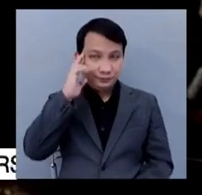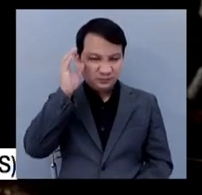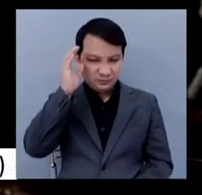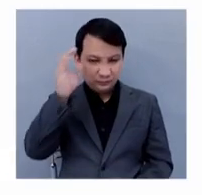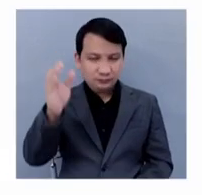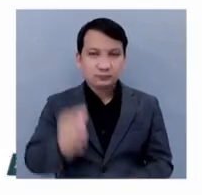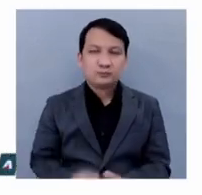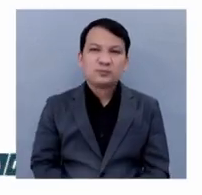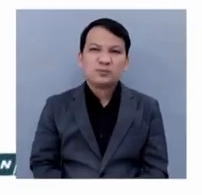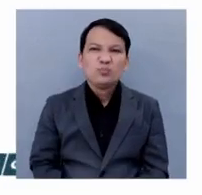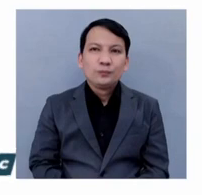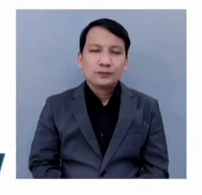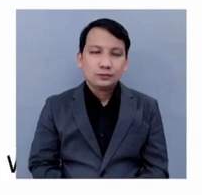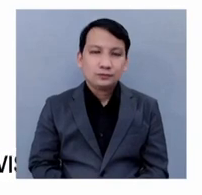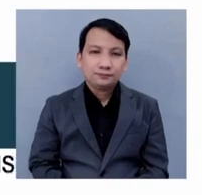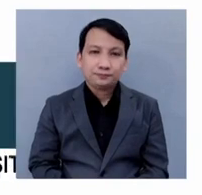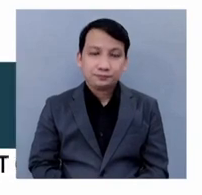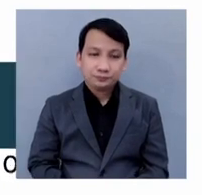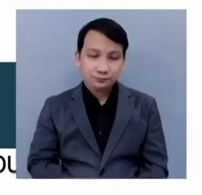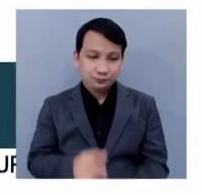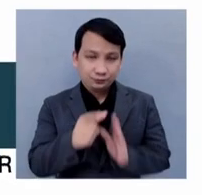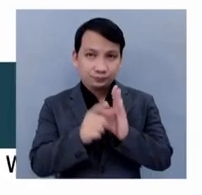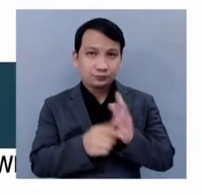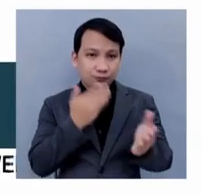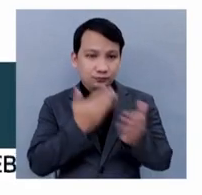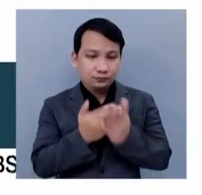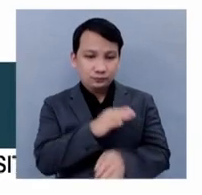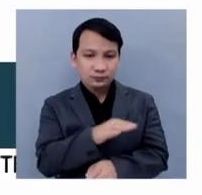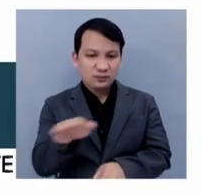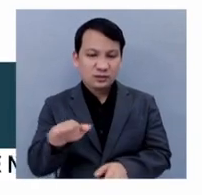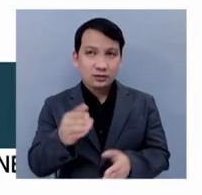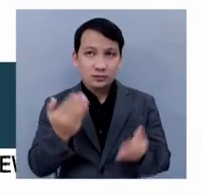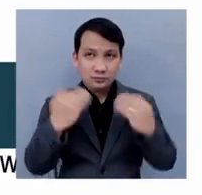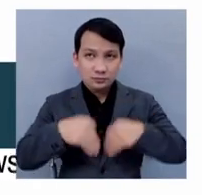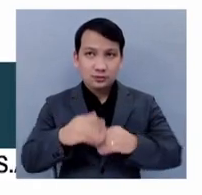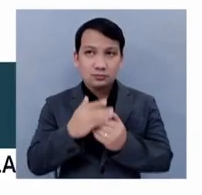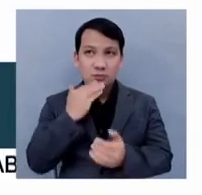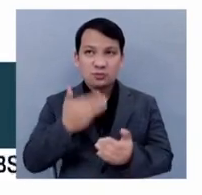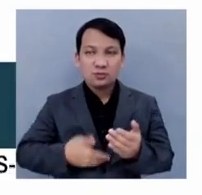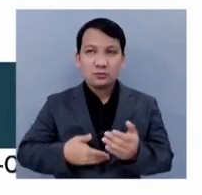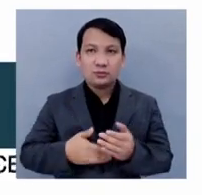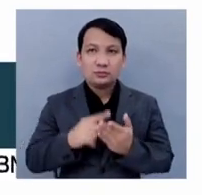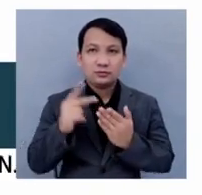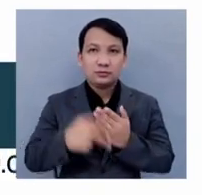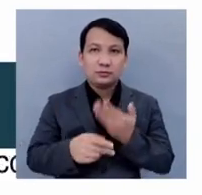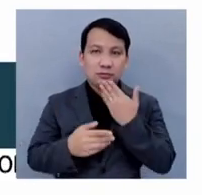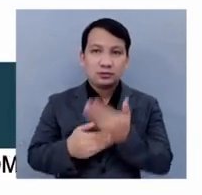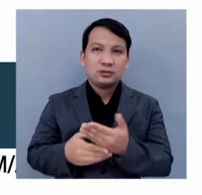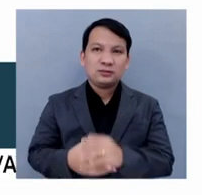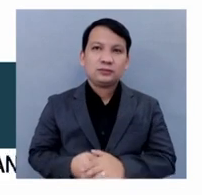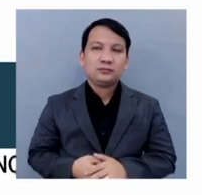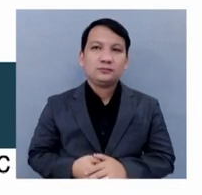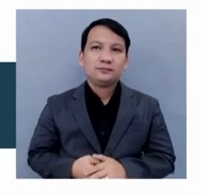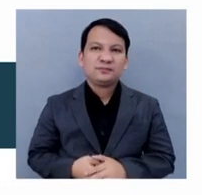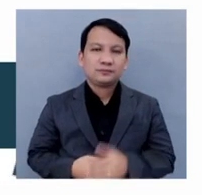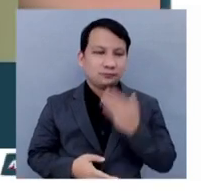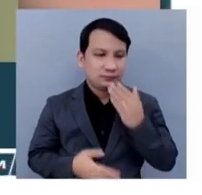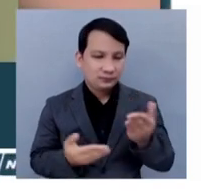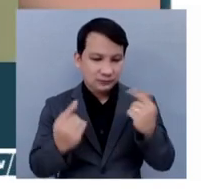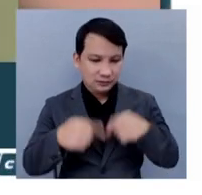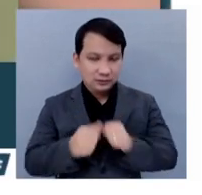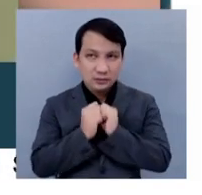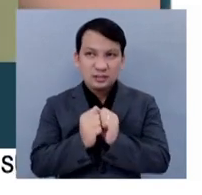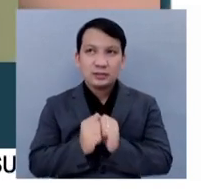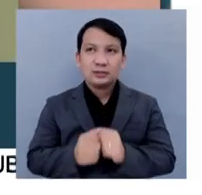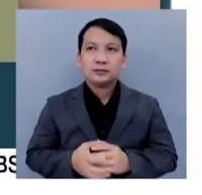Ruben Carranza. Attorney Carranza, good afternoon to you. Thanks for joining us today and welcome to the program. Thank you for having me. All right.